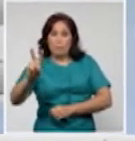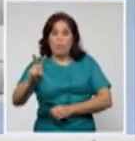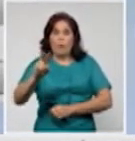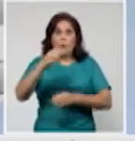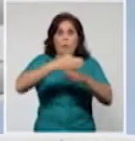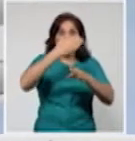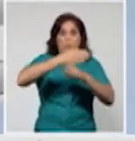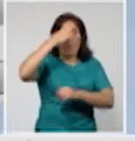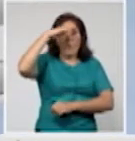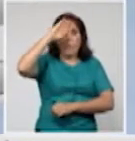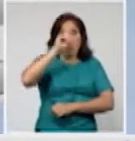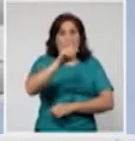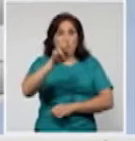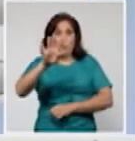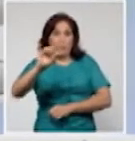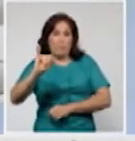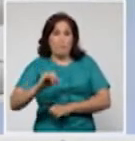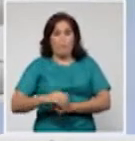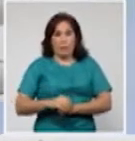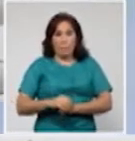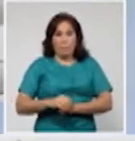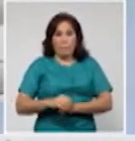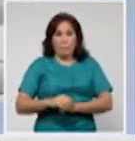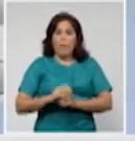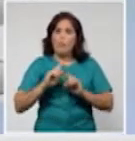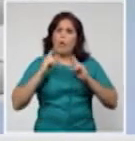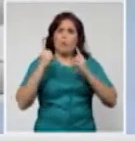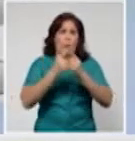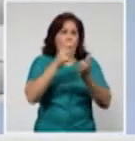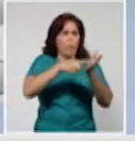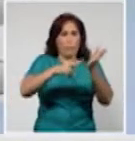3,763 samples were studied from Havana,